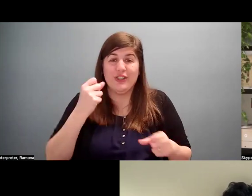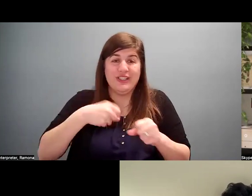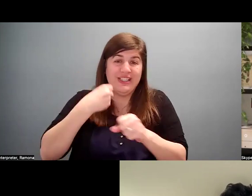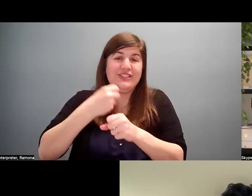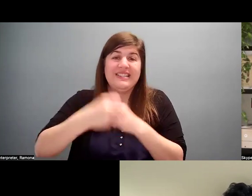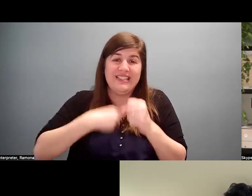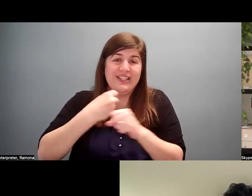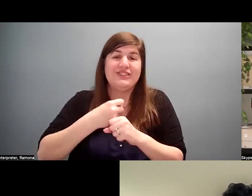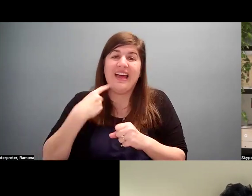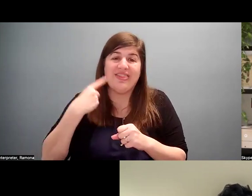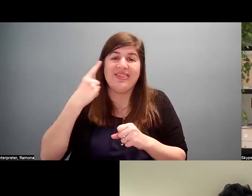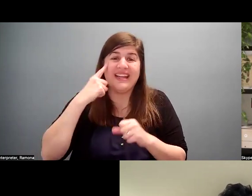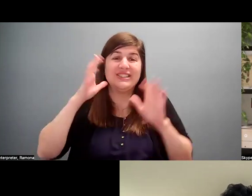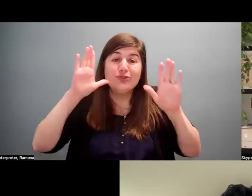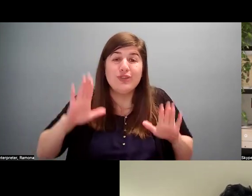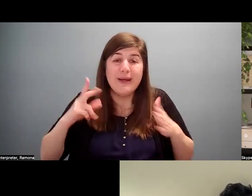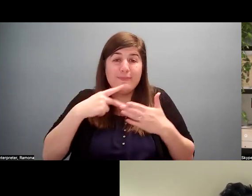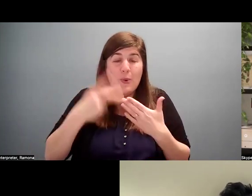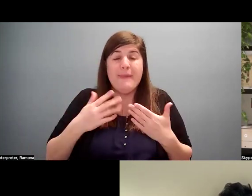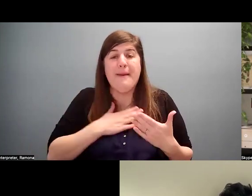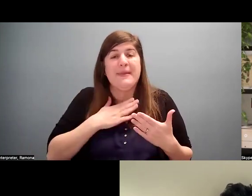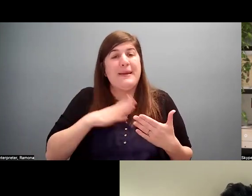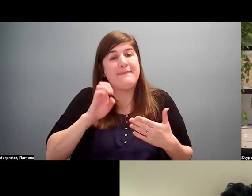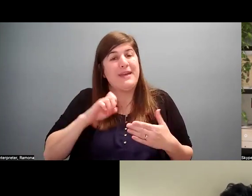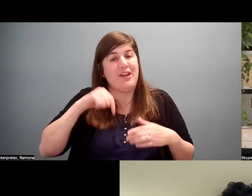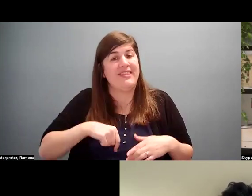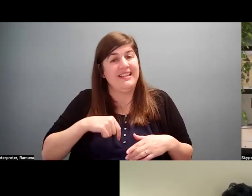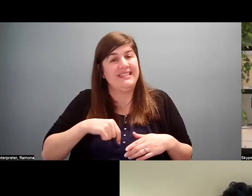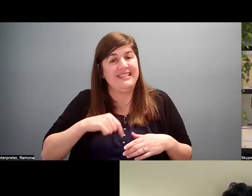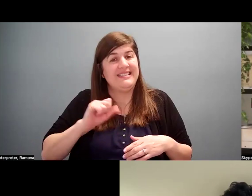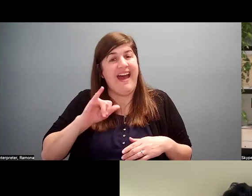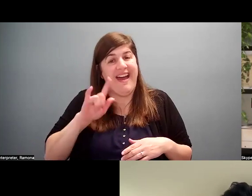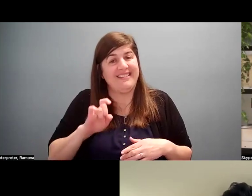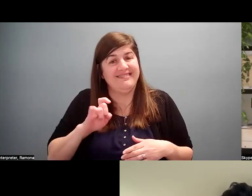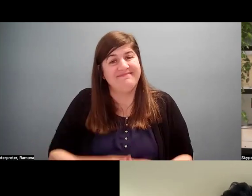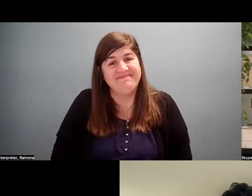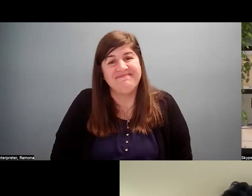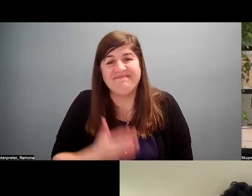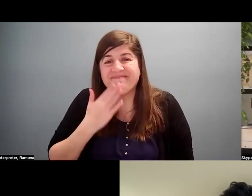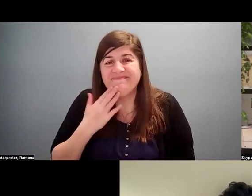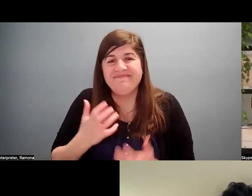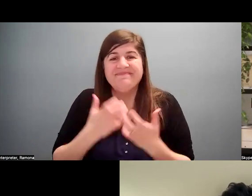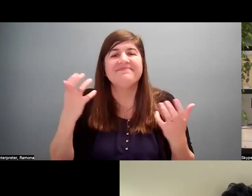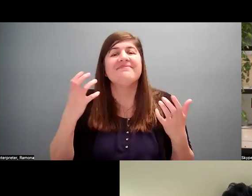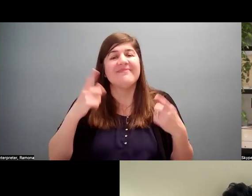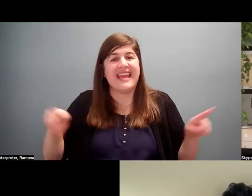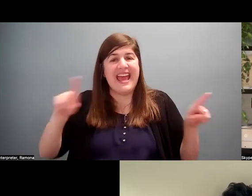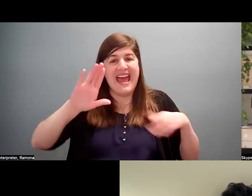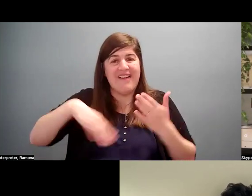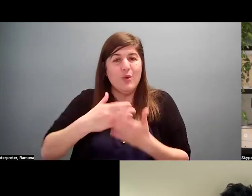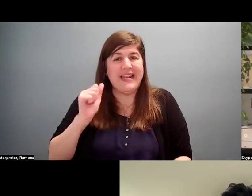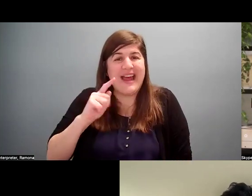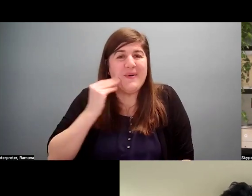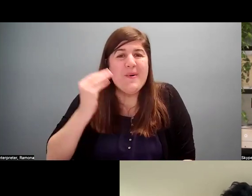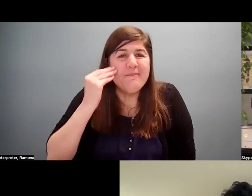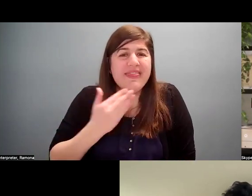now, and I think it's a great program. So I'm very happy to be on this space this time. Thank you so much. Everybody at home,